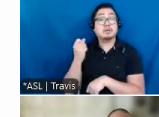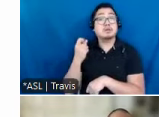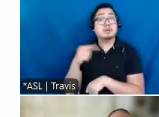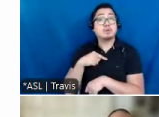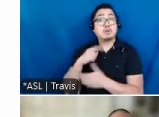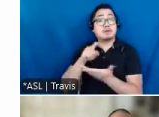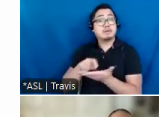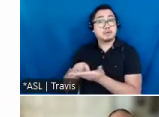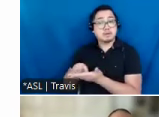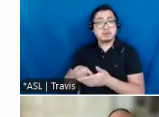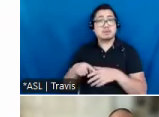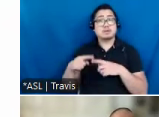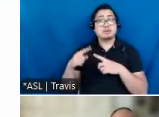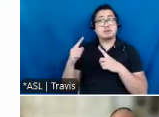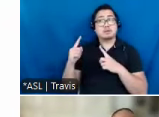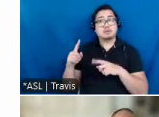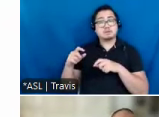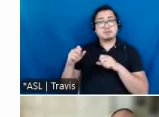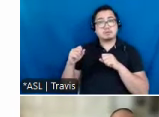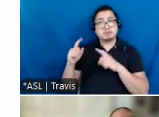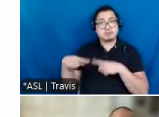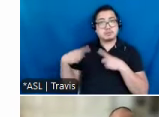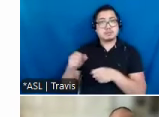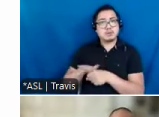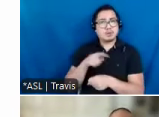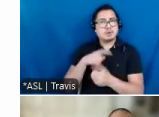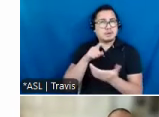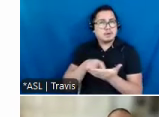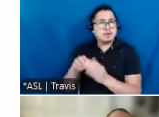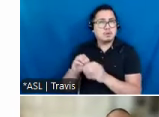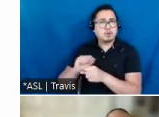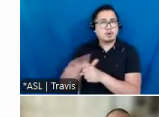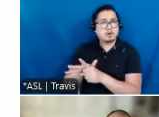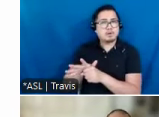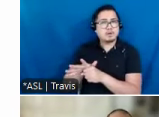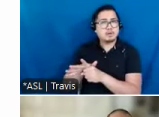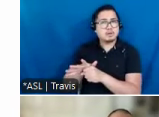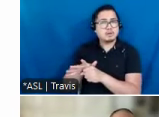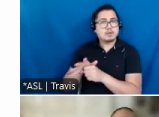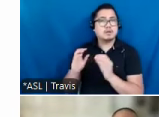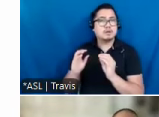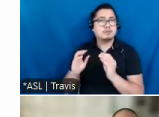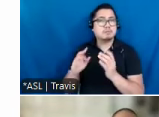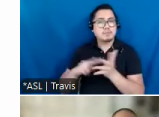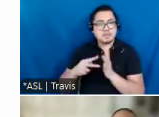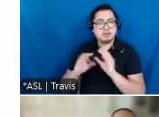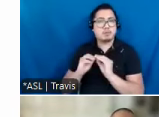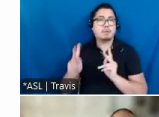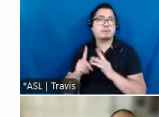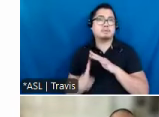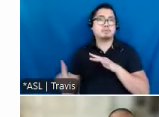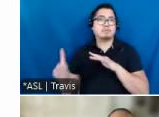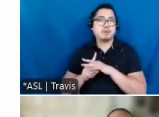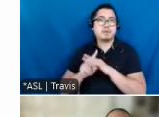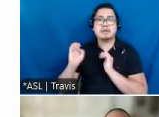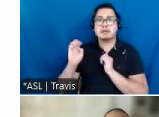course of the pandemic is that during times when we see more COVID, more people show up to the emergency room with